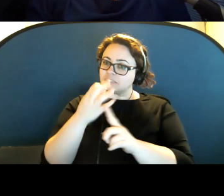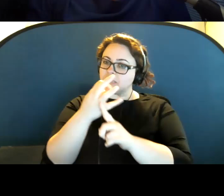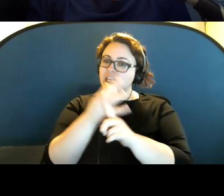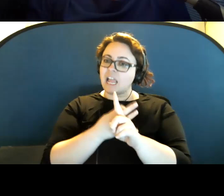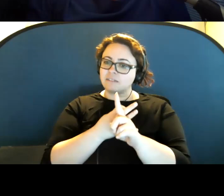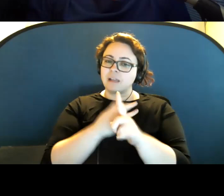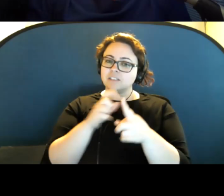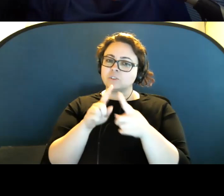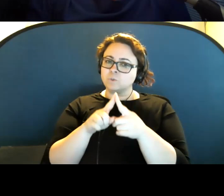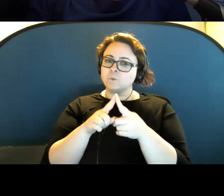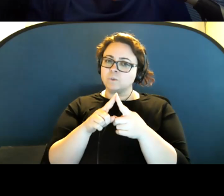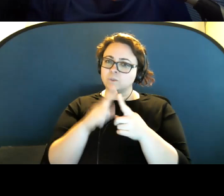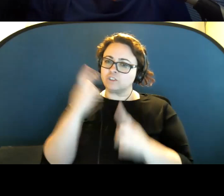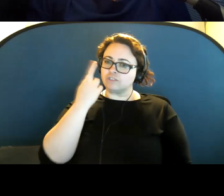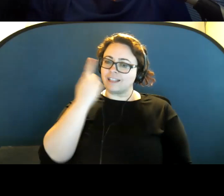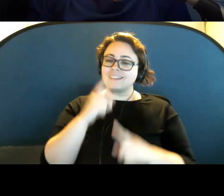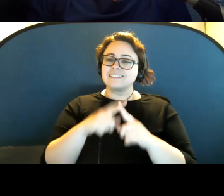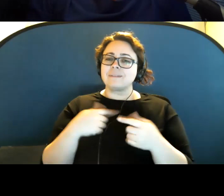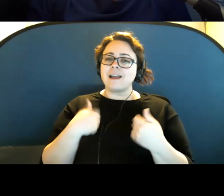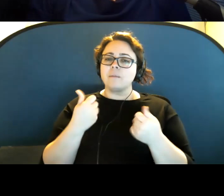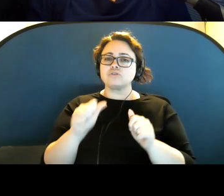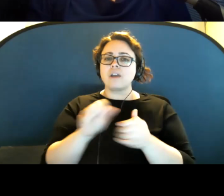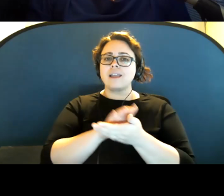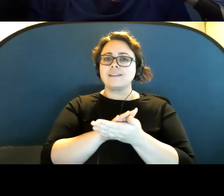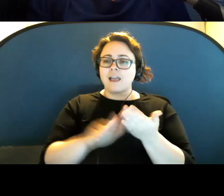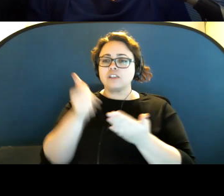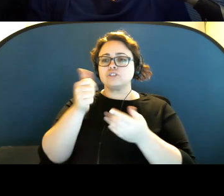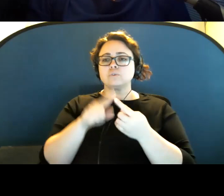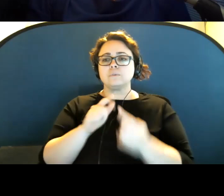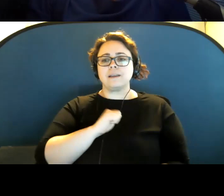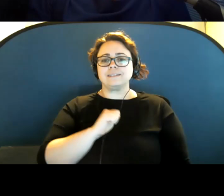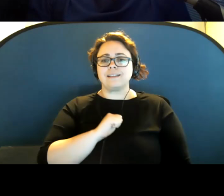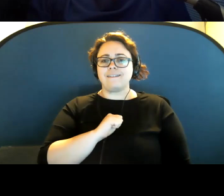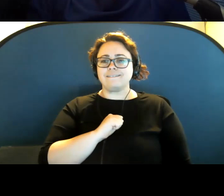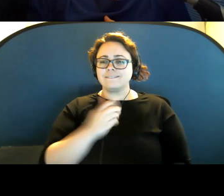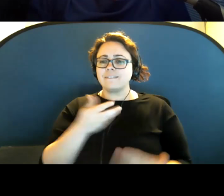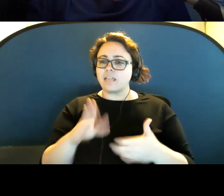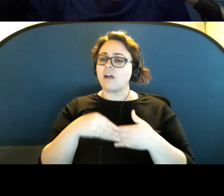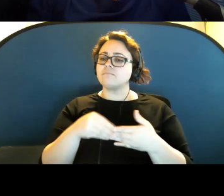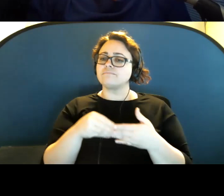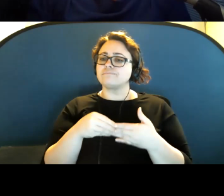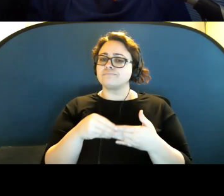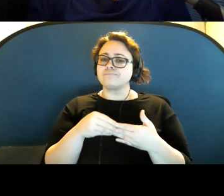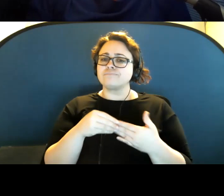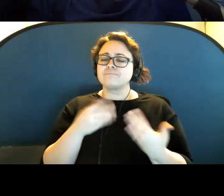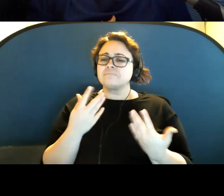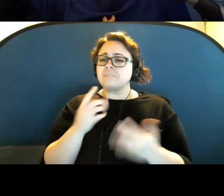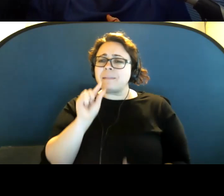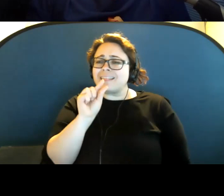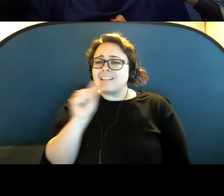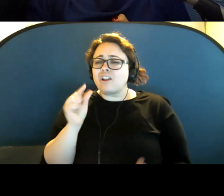to do, but I'm really trying to be more kind to myself and allow myself some wiggle room. So just little stuff